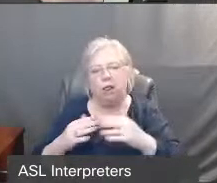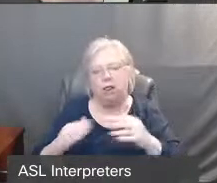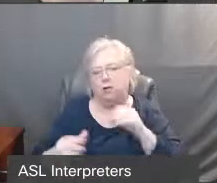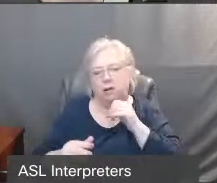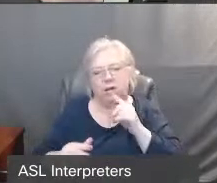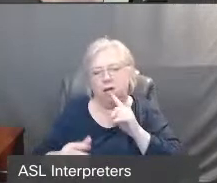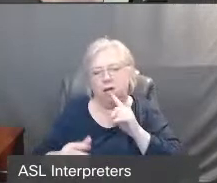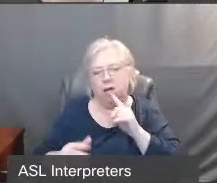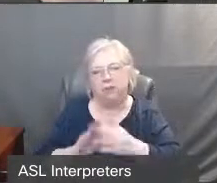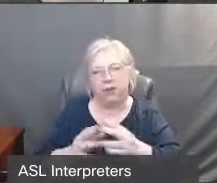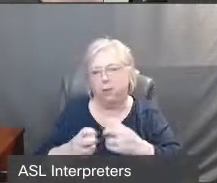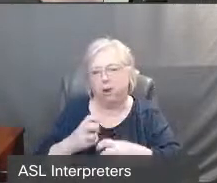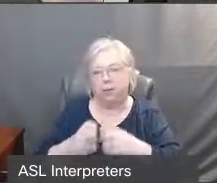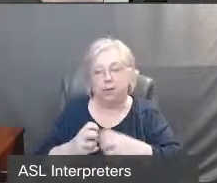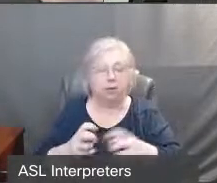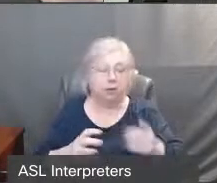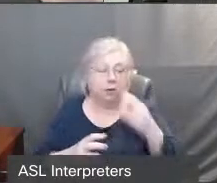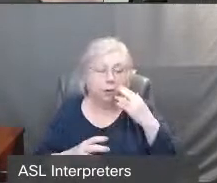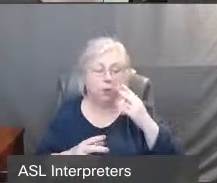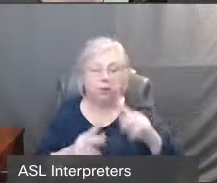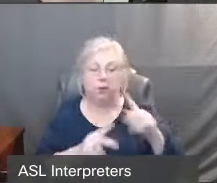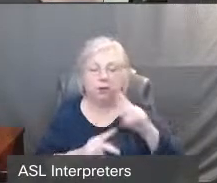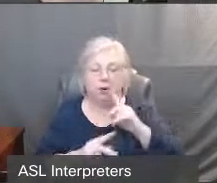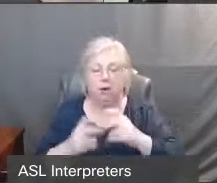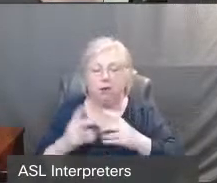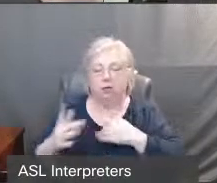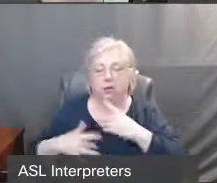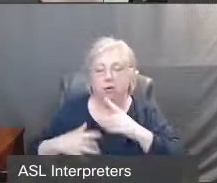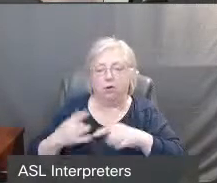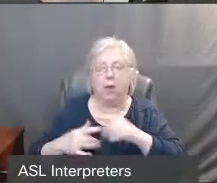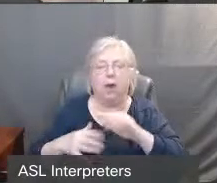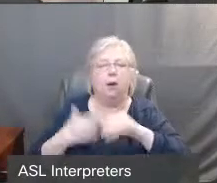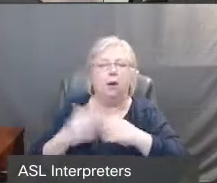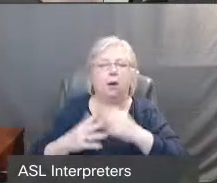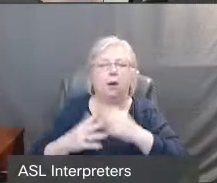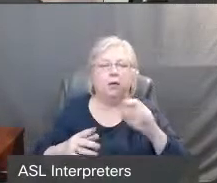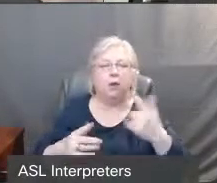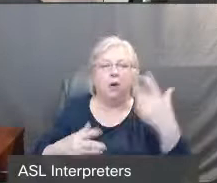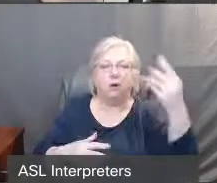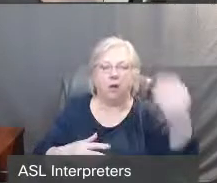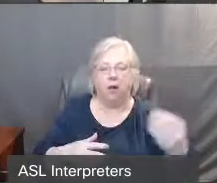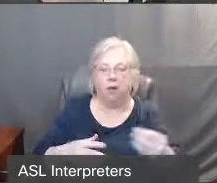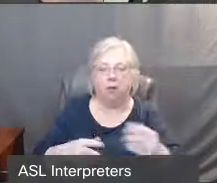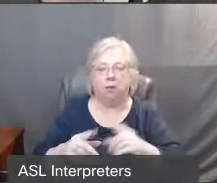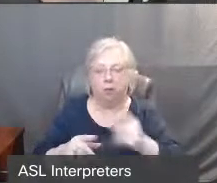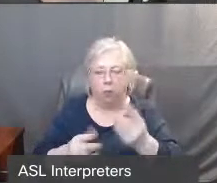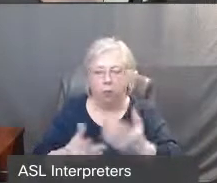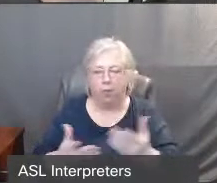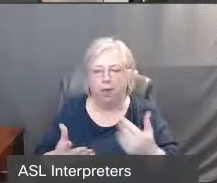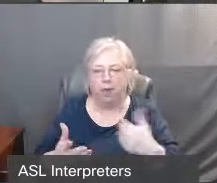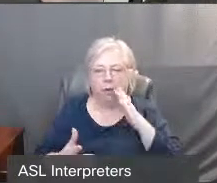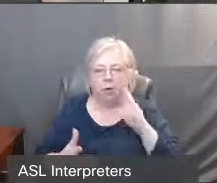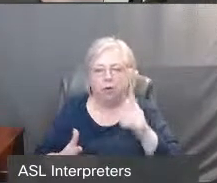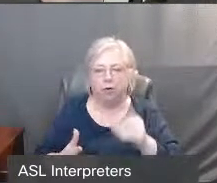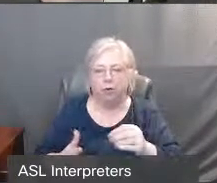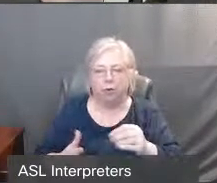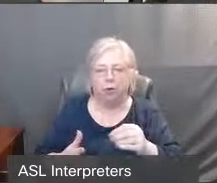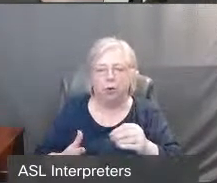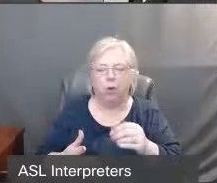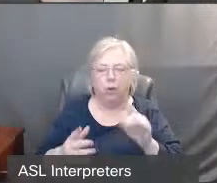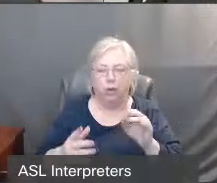know that they are concerned about dogs, all of the dogs being outside. One of the things that we will be doing, the dogs will be